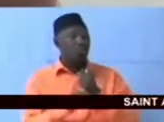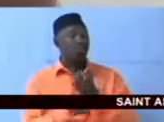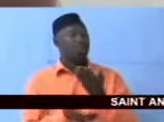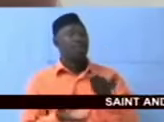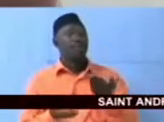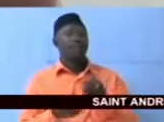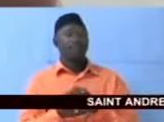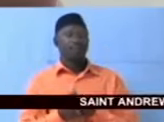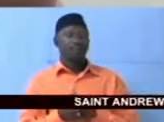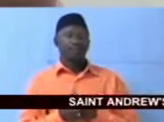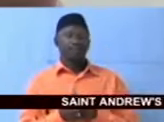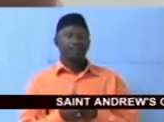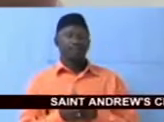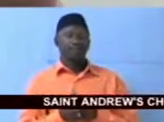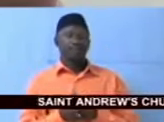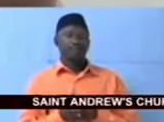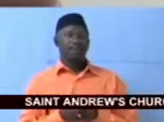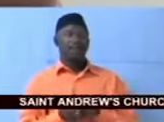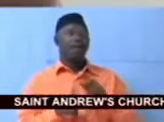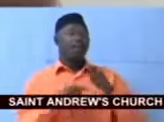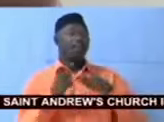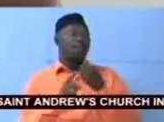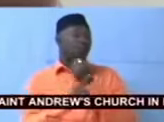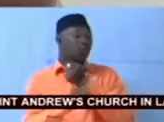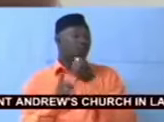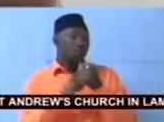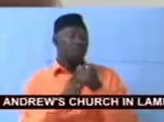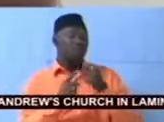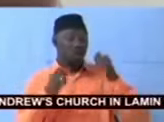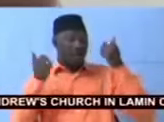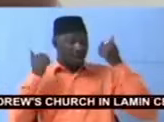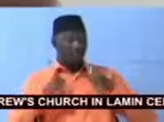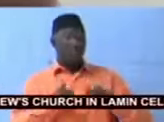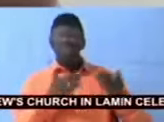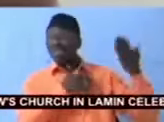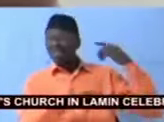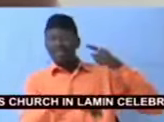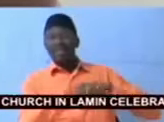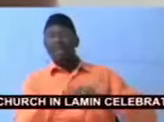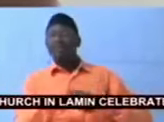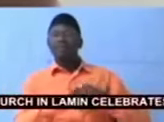make, considering the situation we were in at the